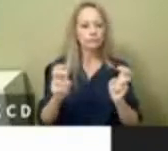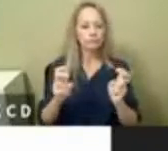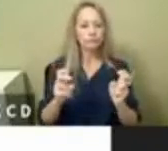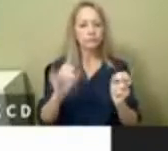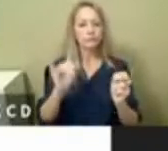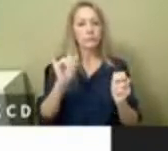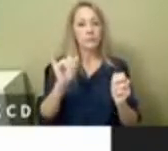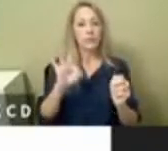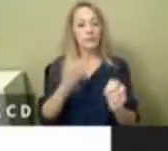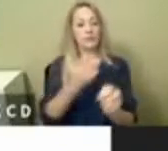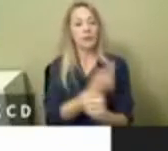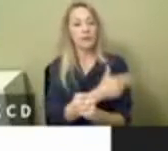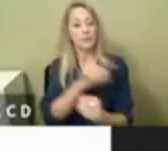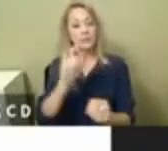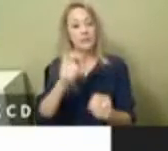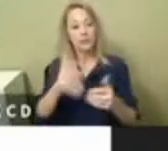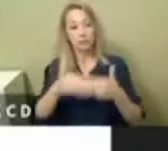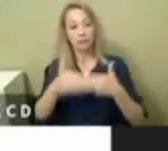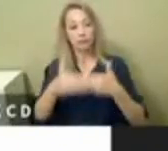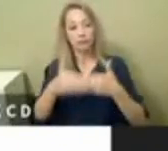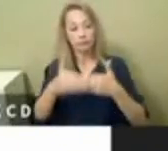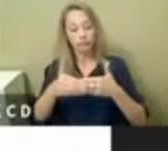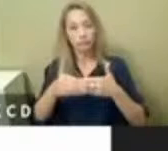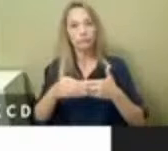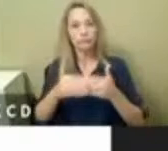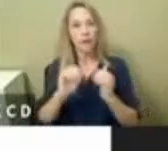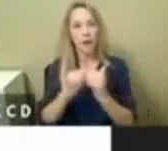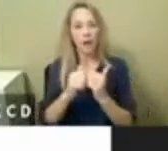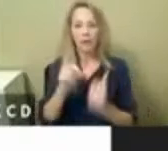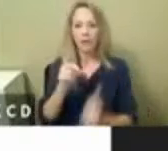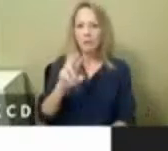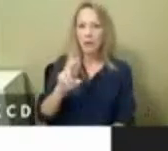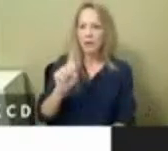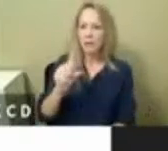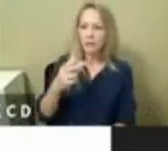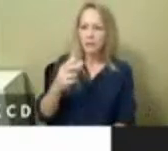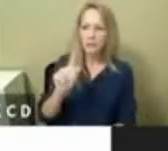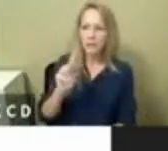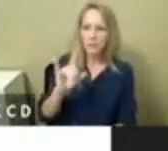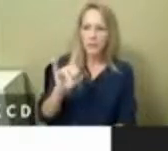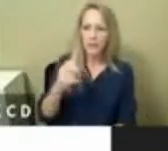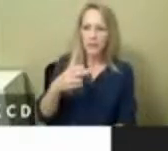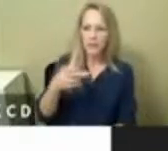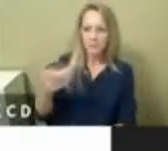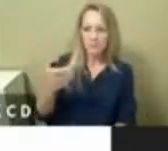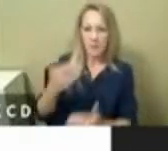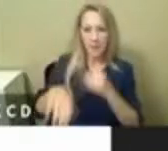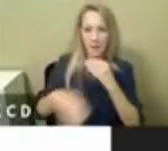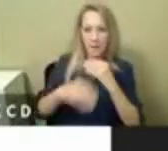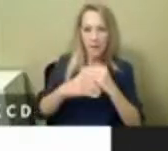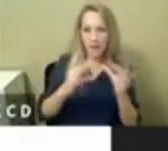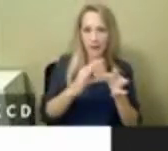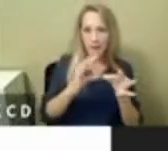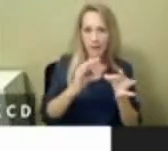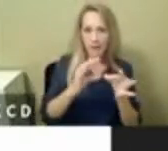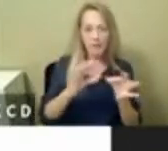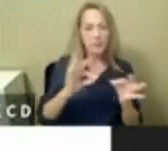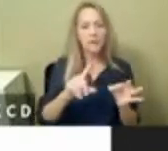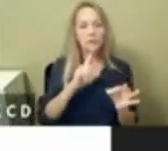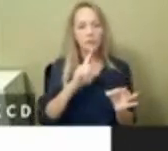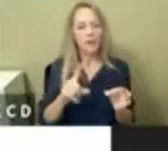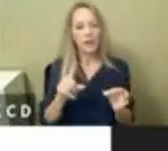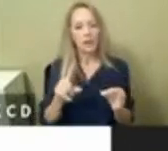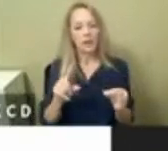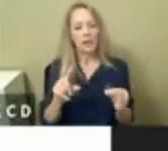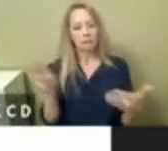for the hospitals. And Dr. Shamiya might have been updated on this and be able to jump in as well. But basically looking